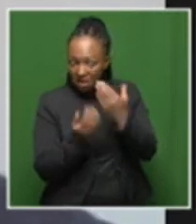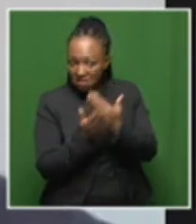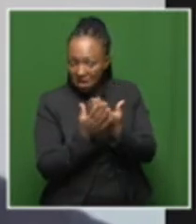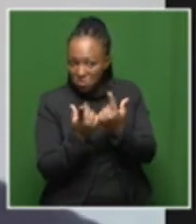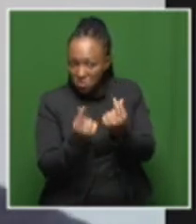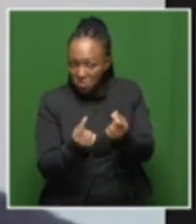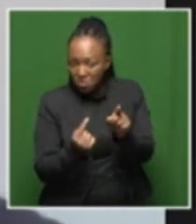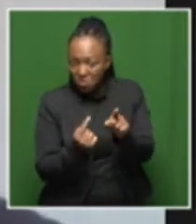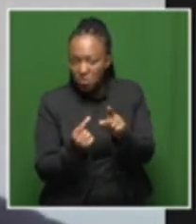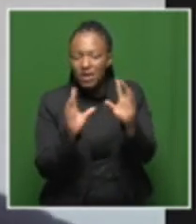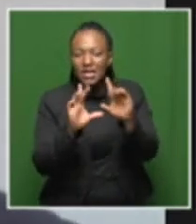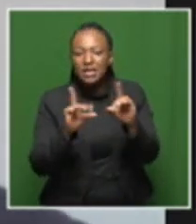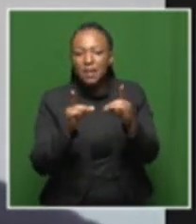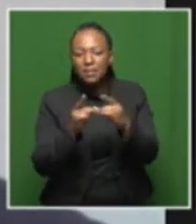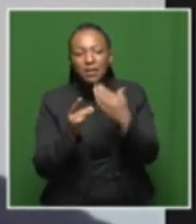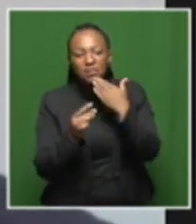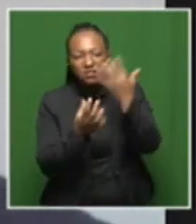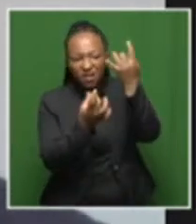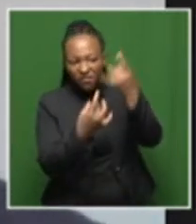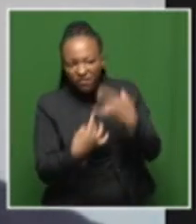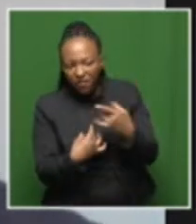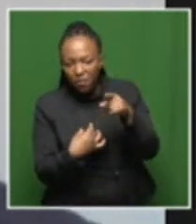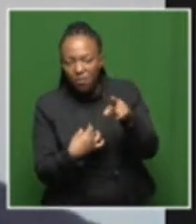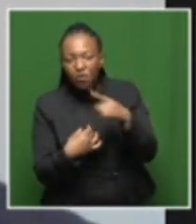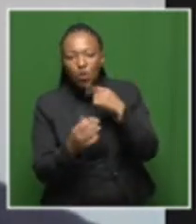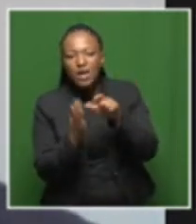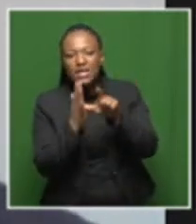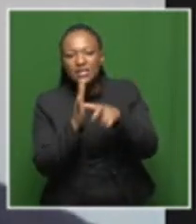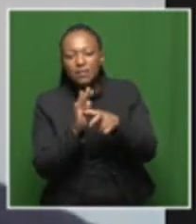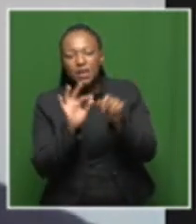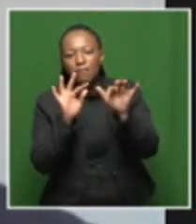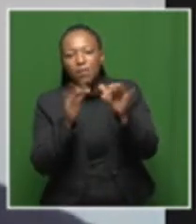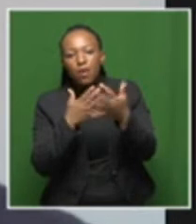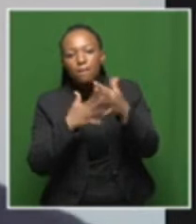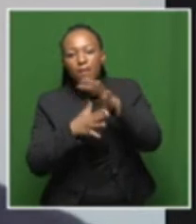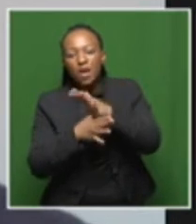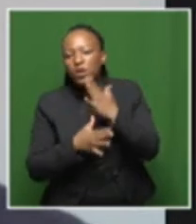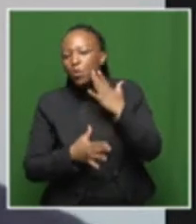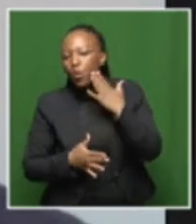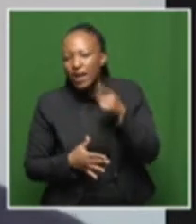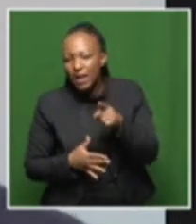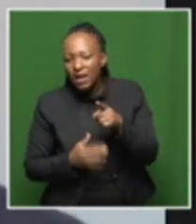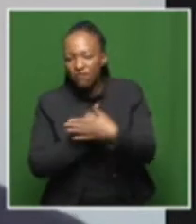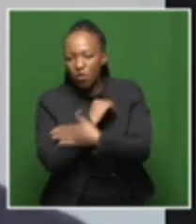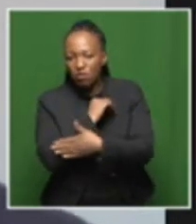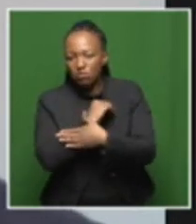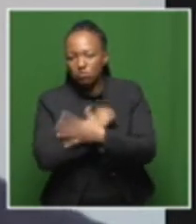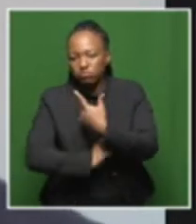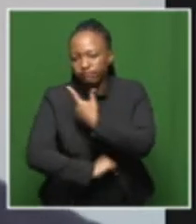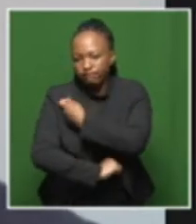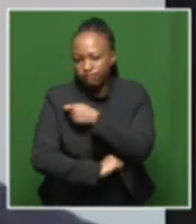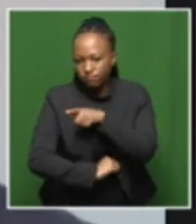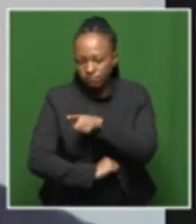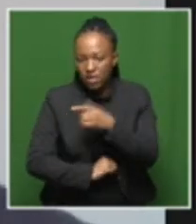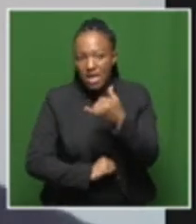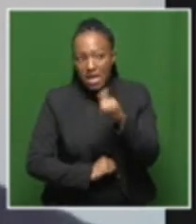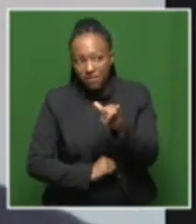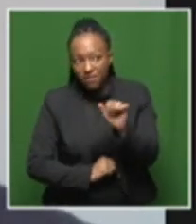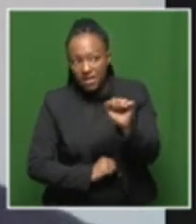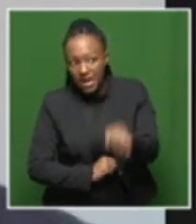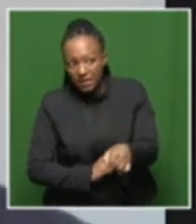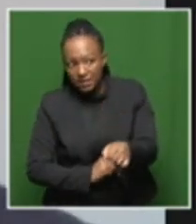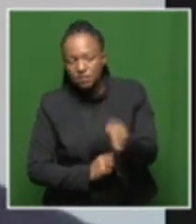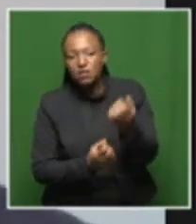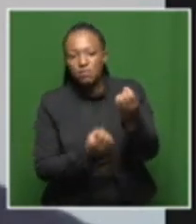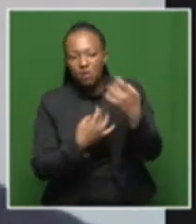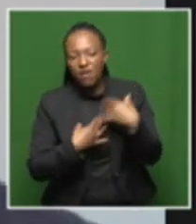the department indicate whether those with disabilities are going to be prioritized in the country's vaccine program? If so, can you please